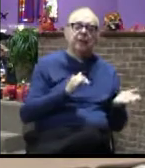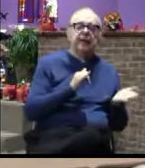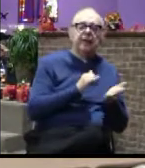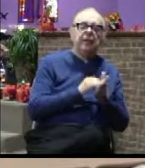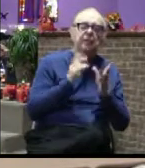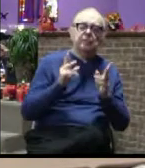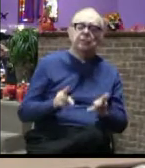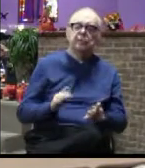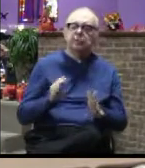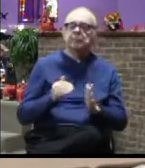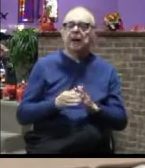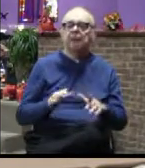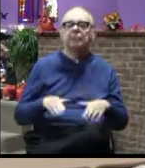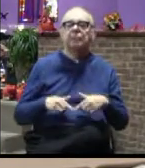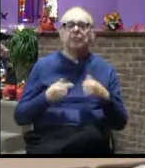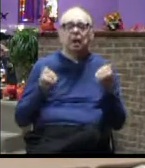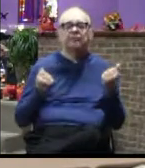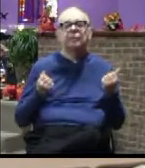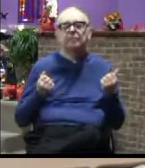person back to life?